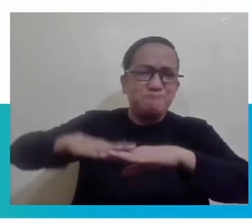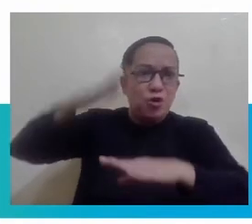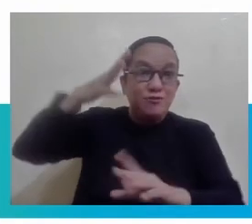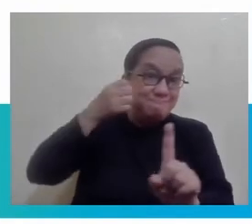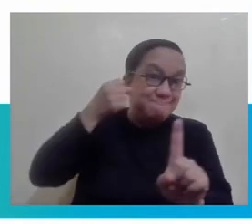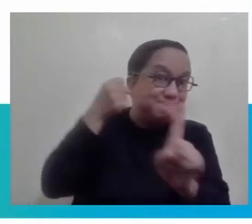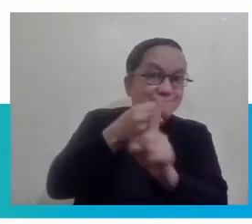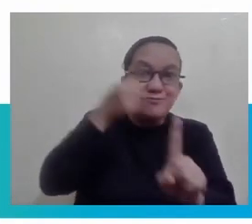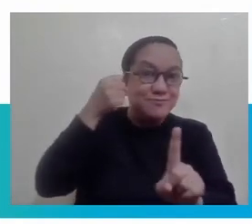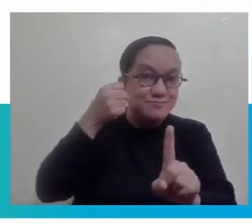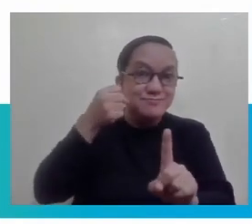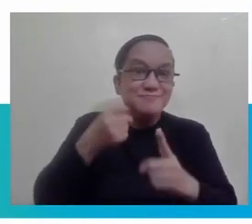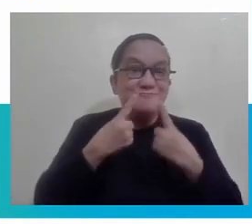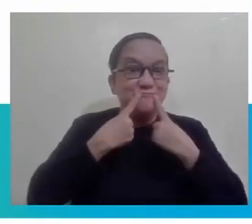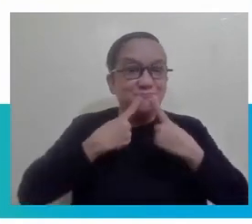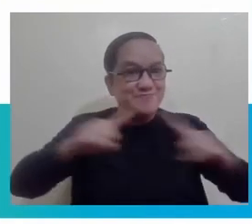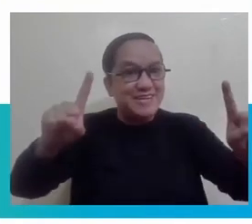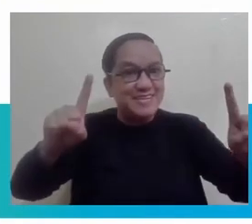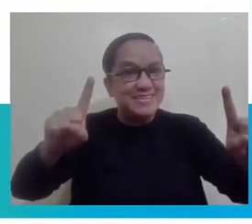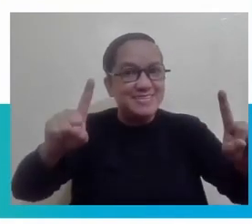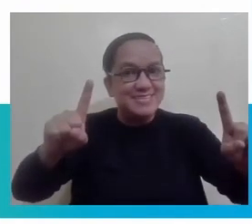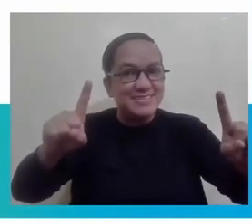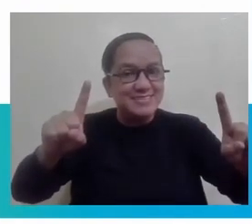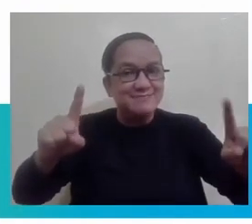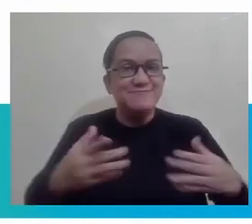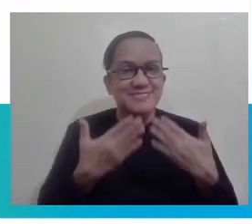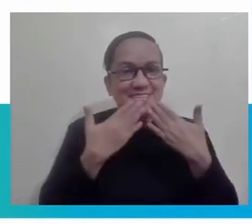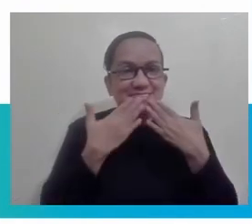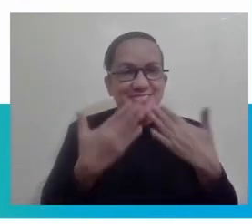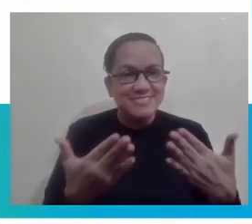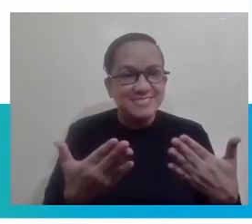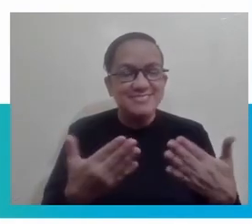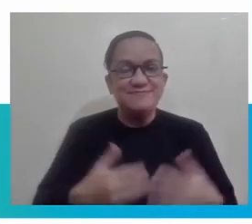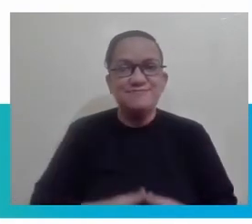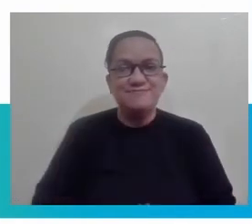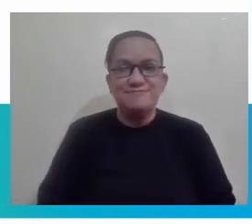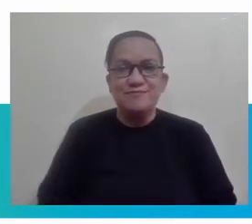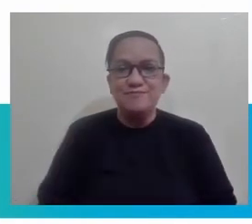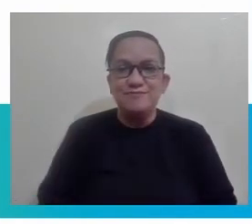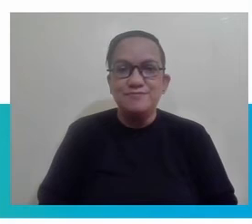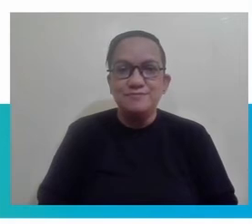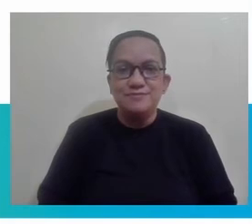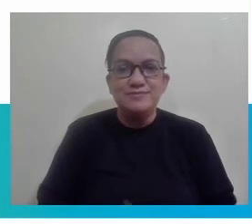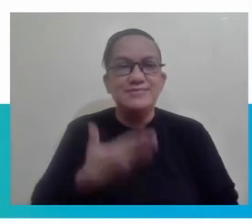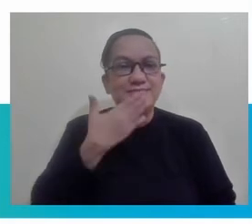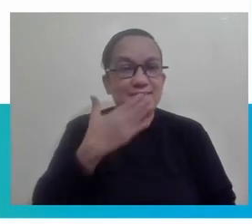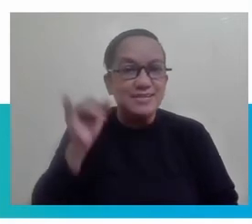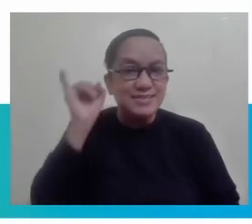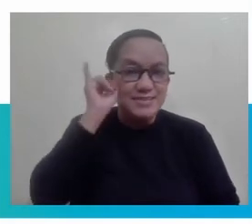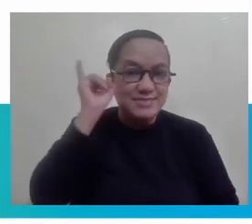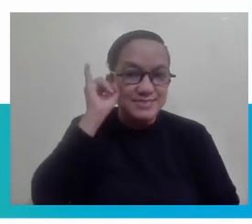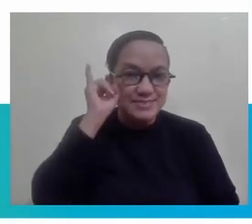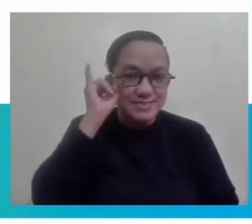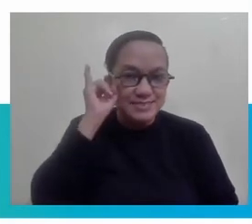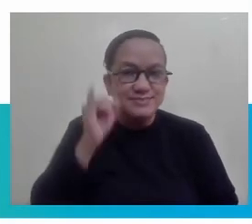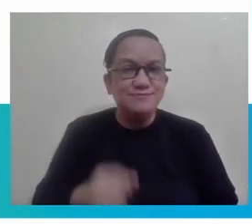Natalie. Thank you very much, Ingrid. And thank you both, Christian and Ingrid. I have